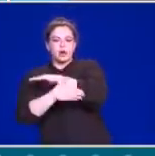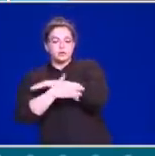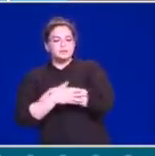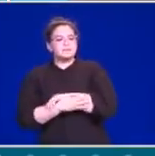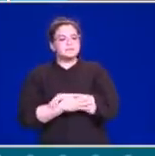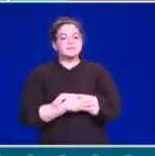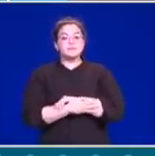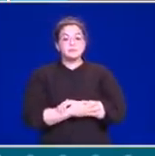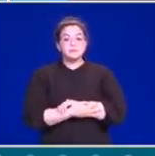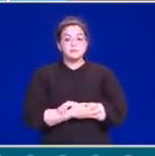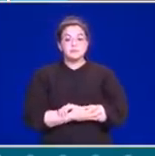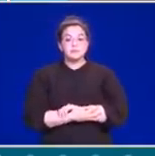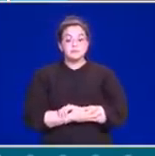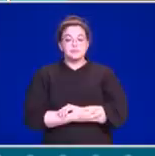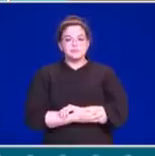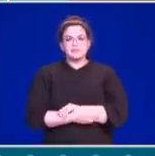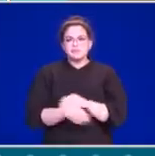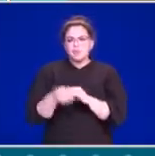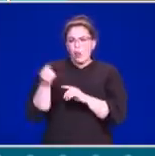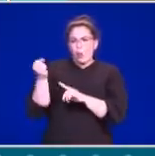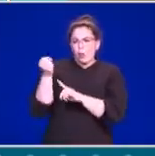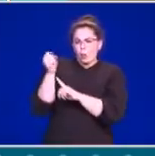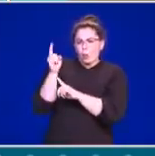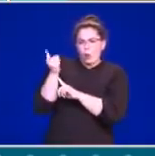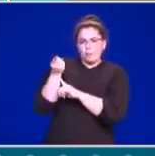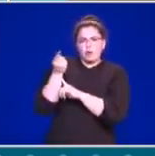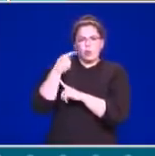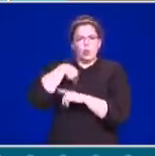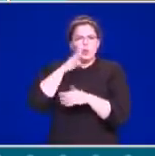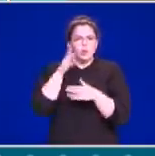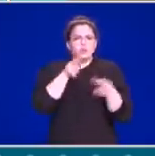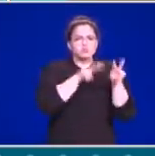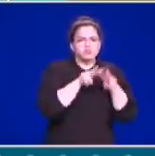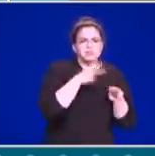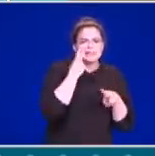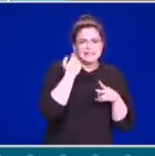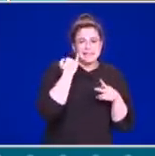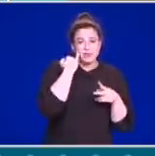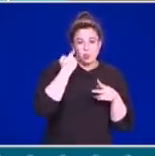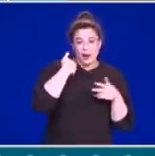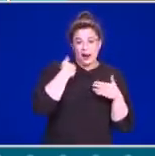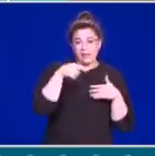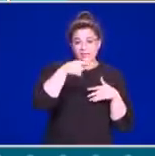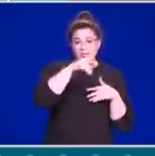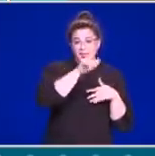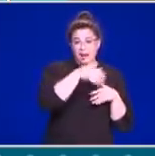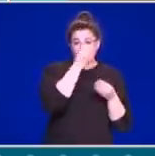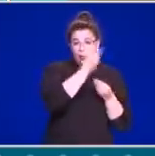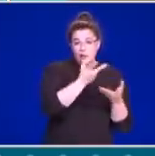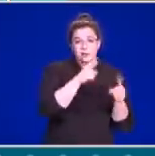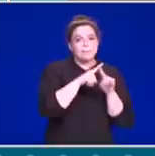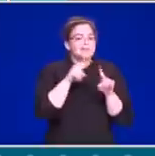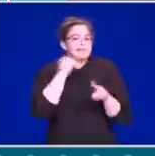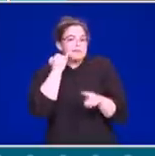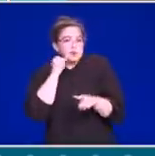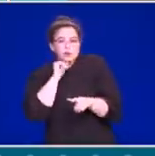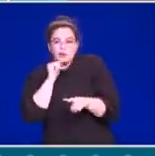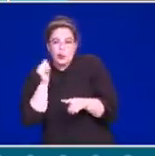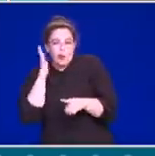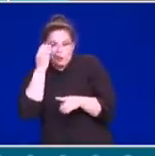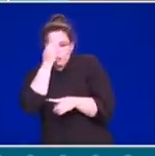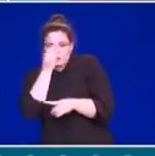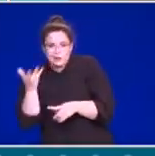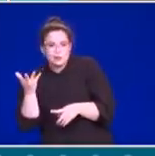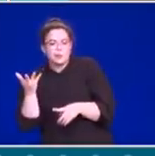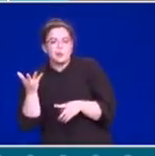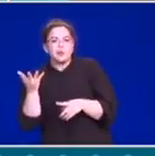Let me take a moment and have our experts take a look to see if they have that in front of them. But if they don't, I'm going to preface me tossing this